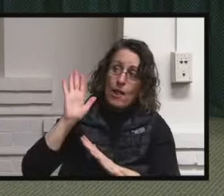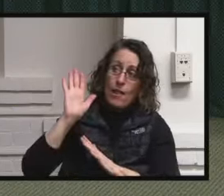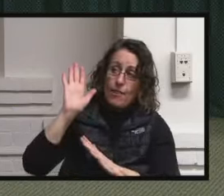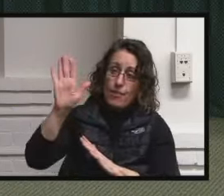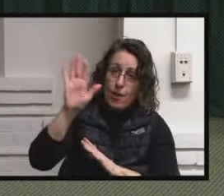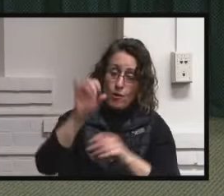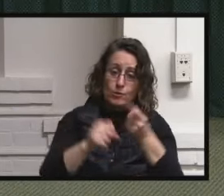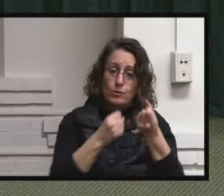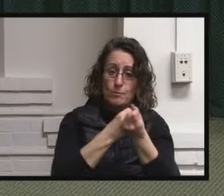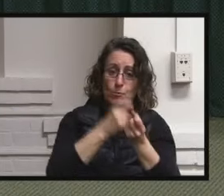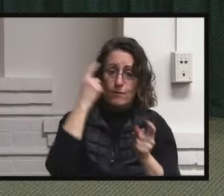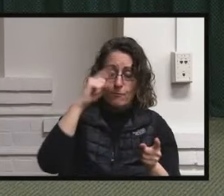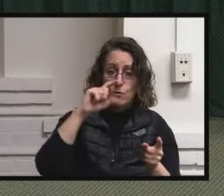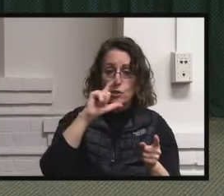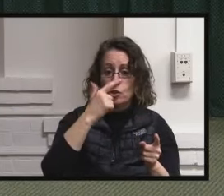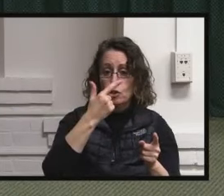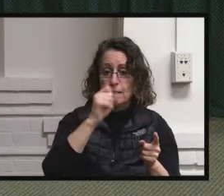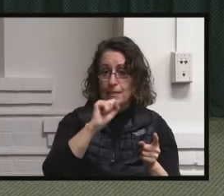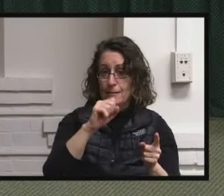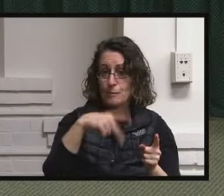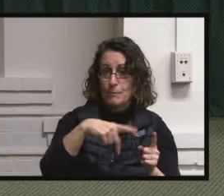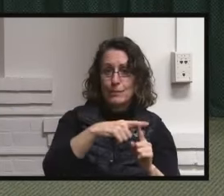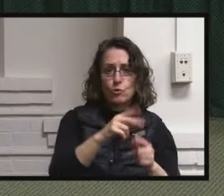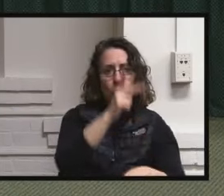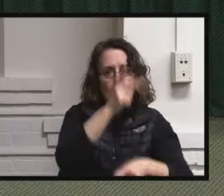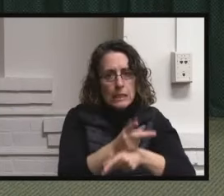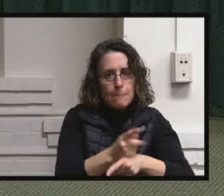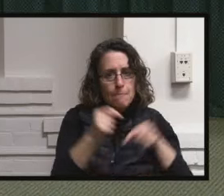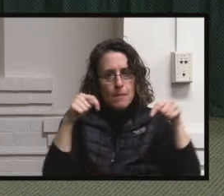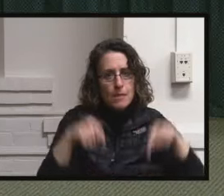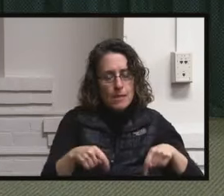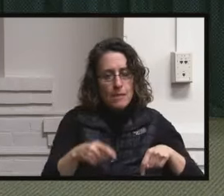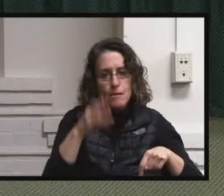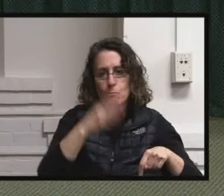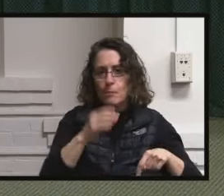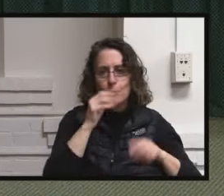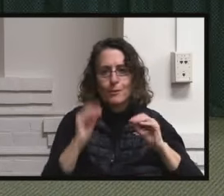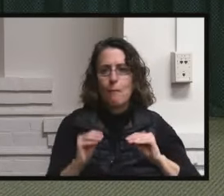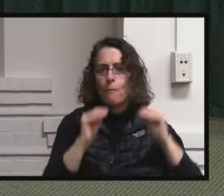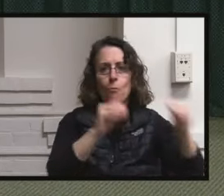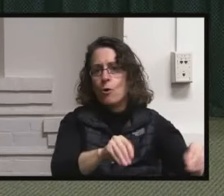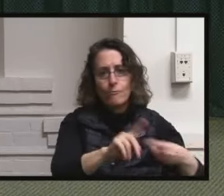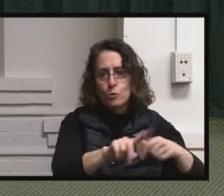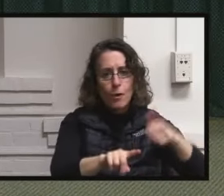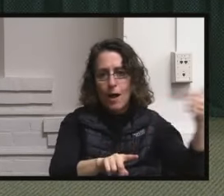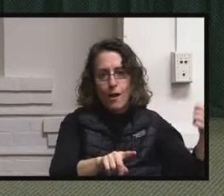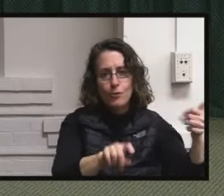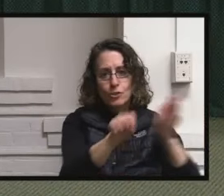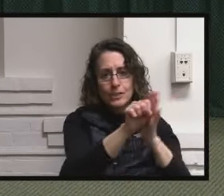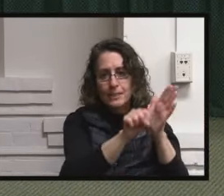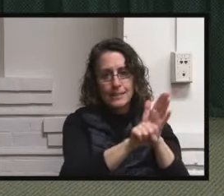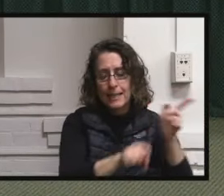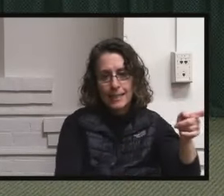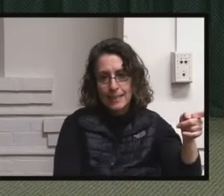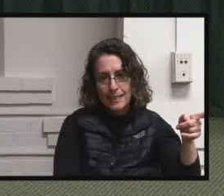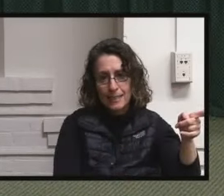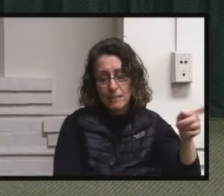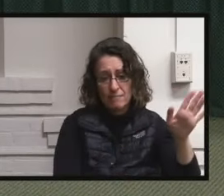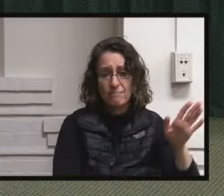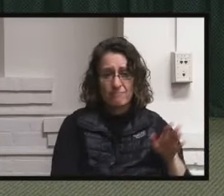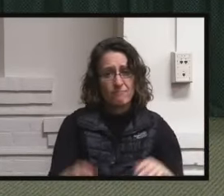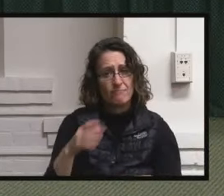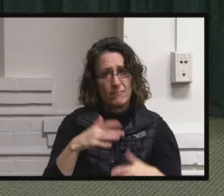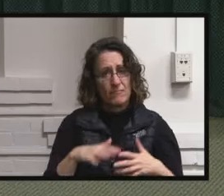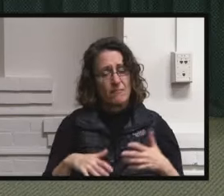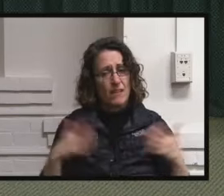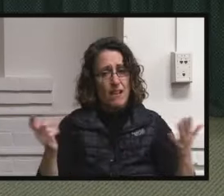Precision here in Brattleboro. As you know from prior public communication around this issue, as well as the